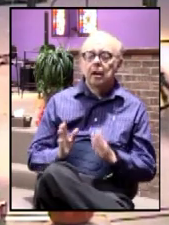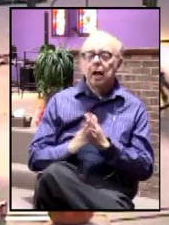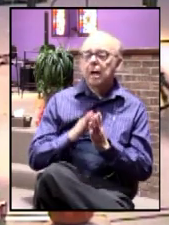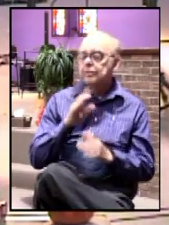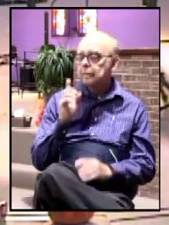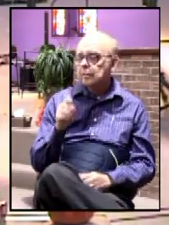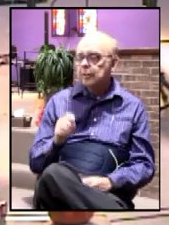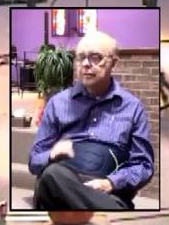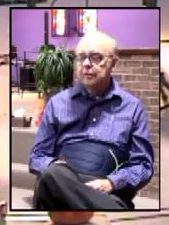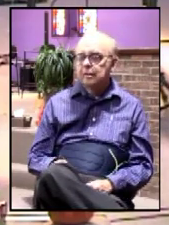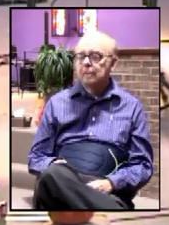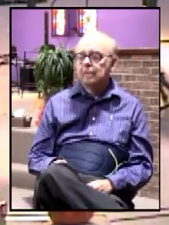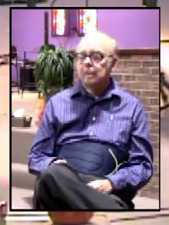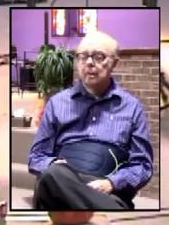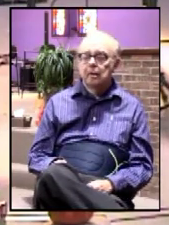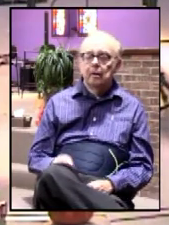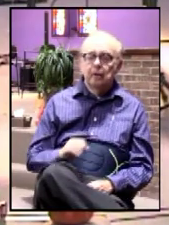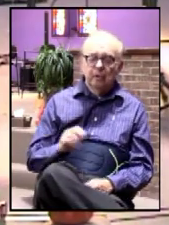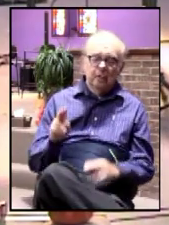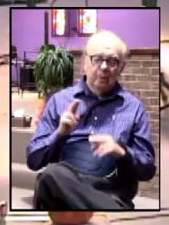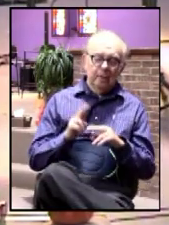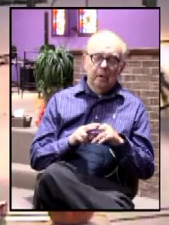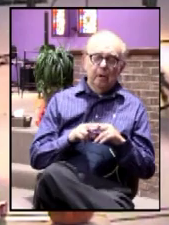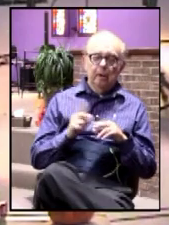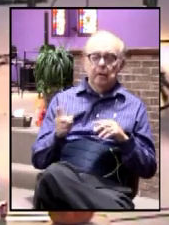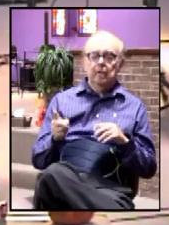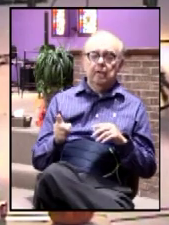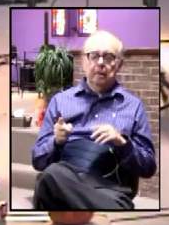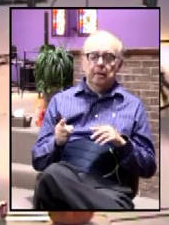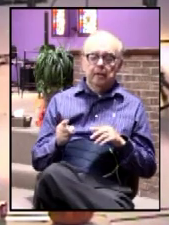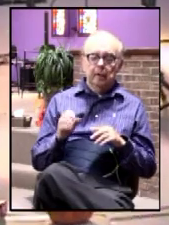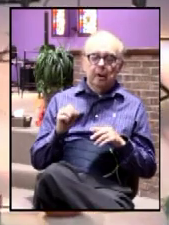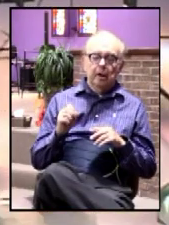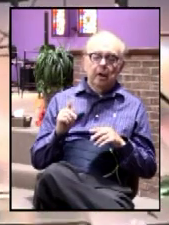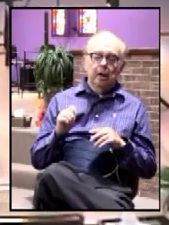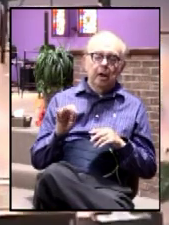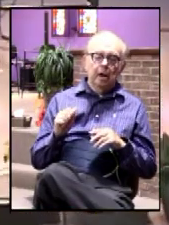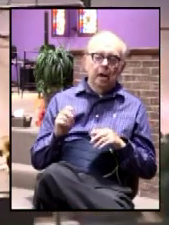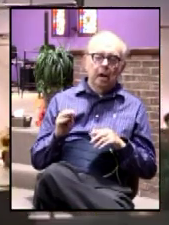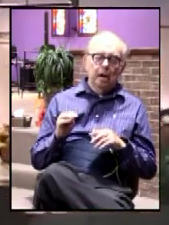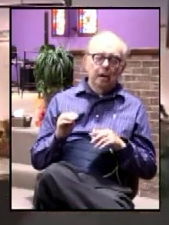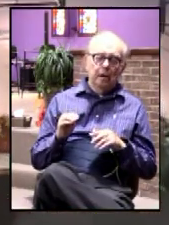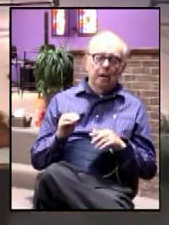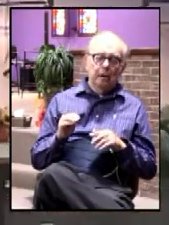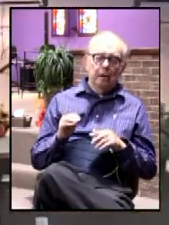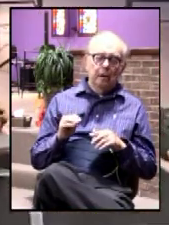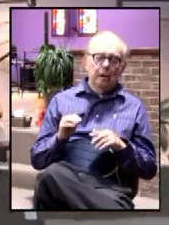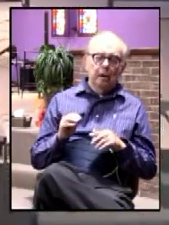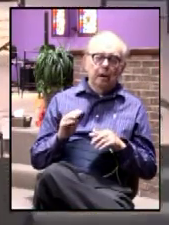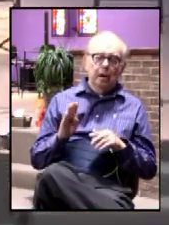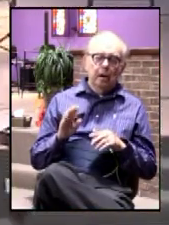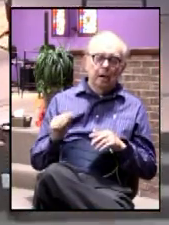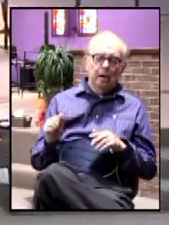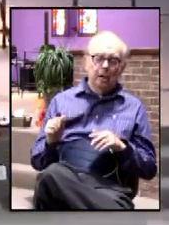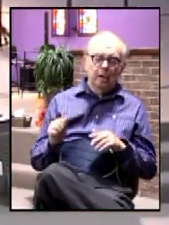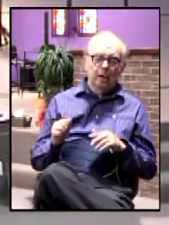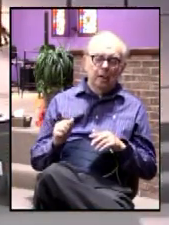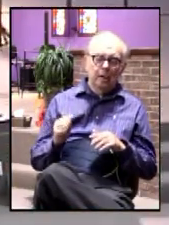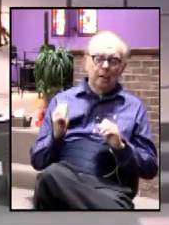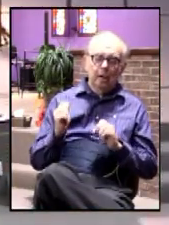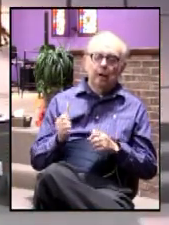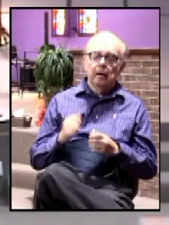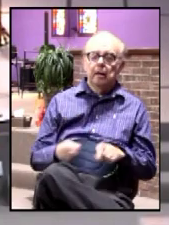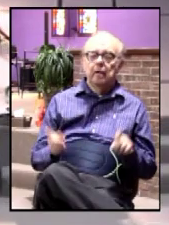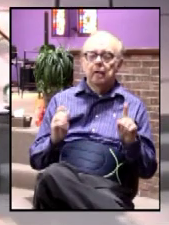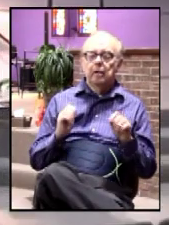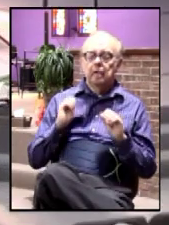me ask you this question. You're all sitting in that stadium, 45,000 people. Baseball game's going